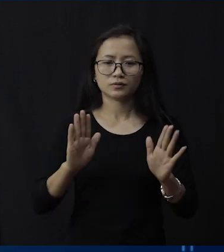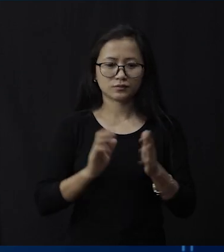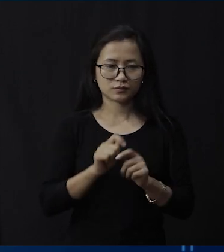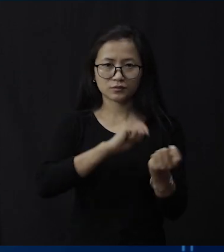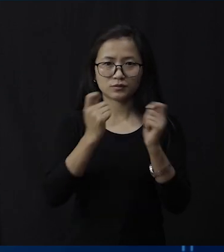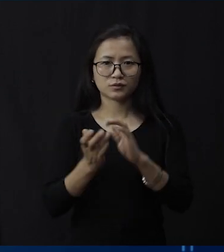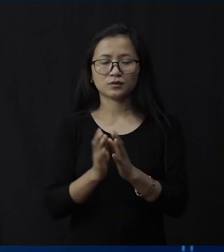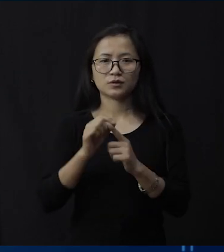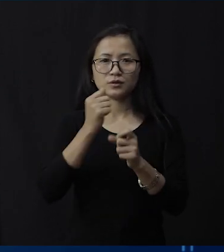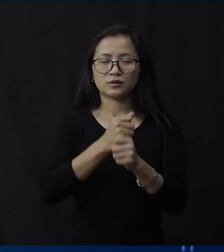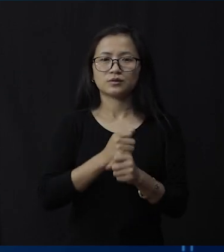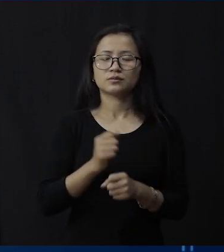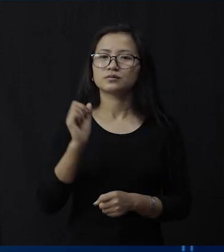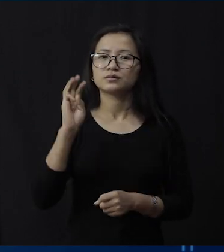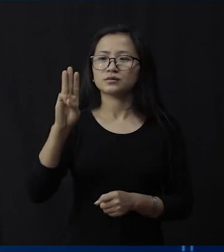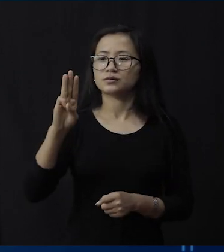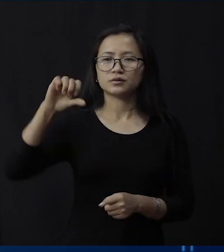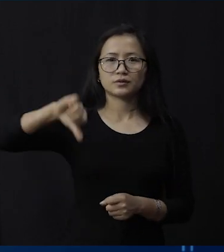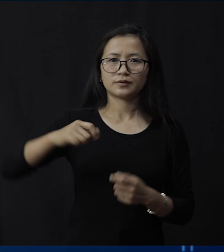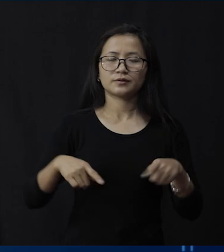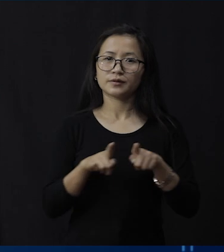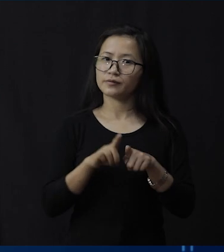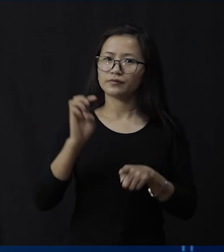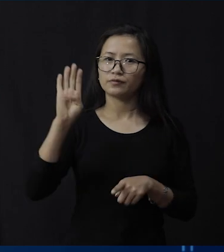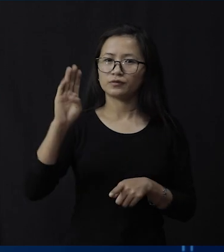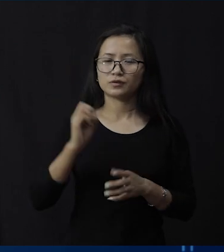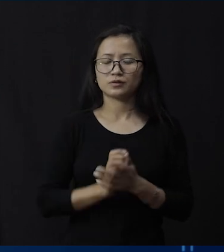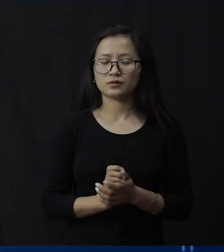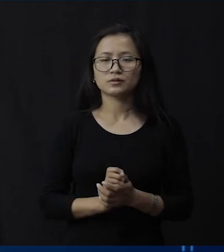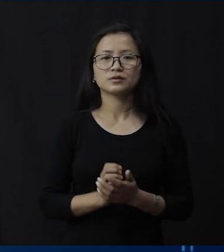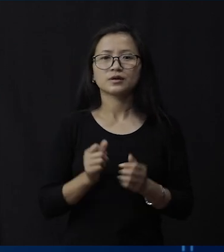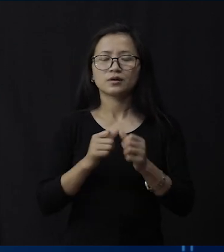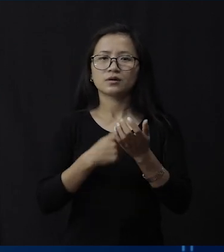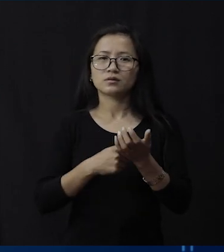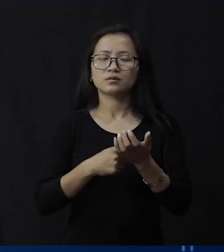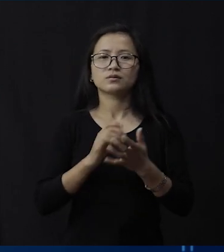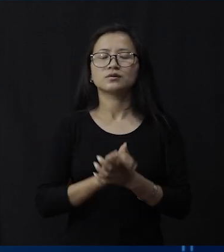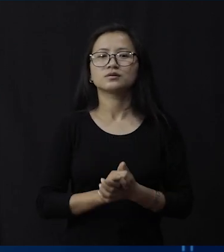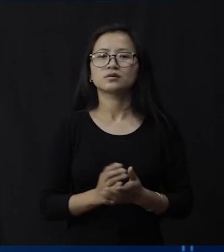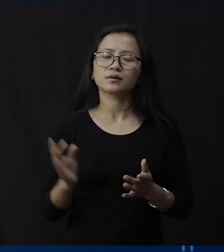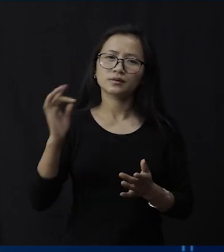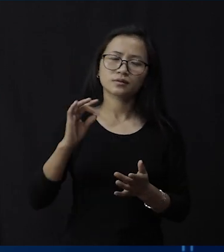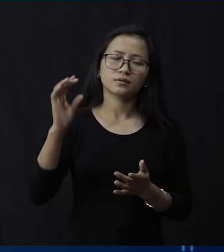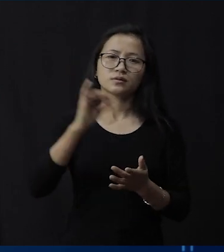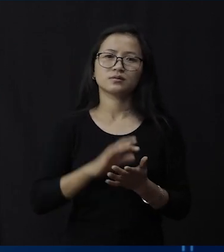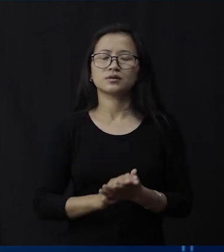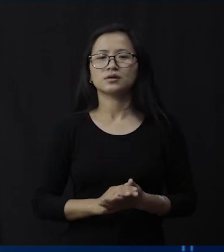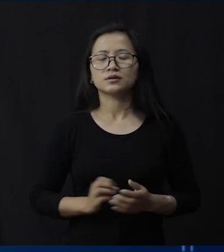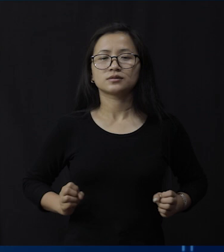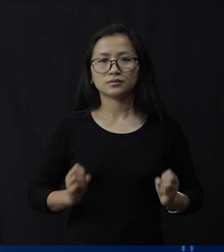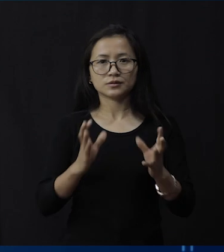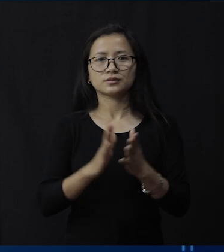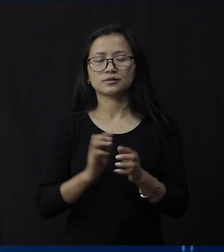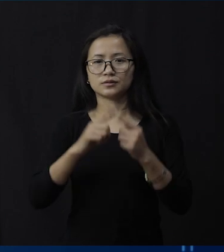kindly turn to page number 39 and 40. And as we are doing this revision, we are going to revise from the beginning till